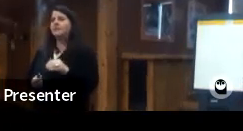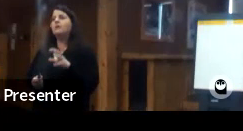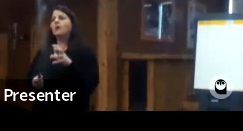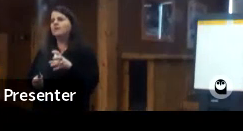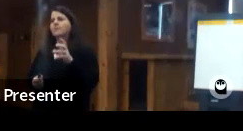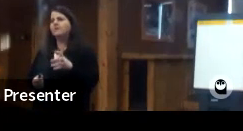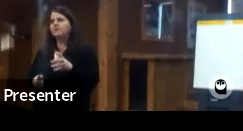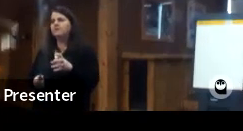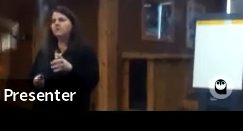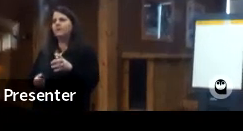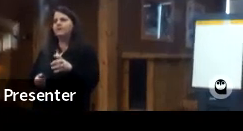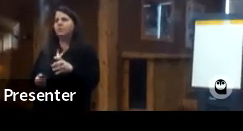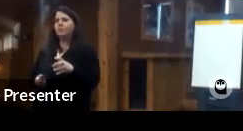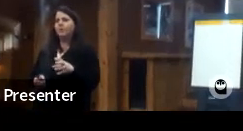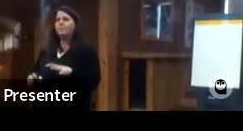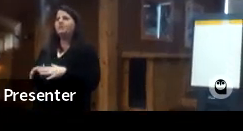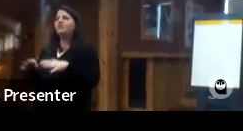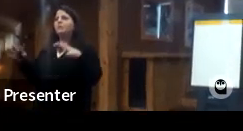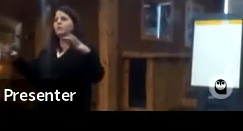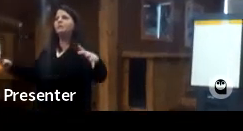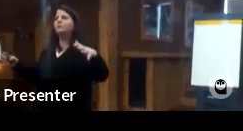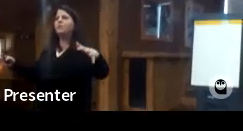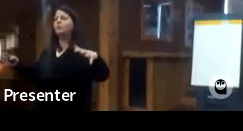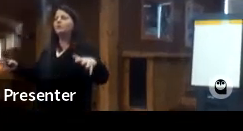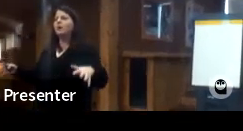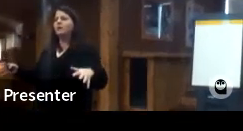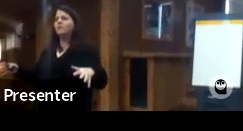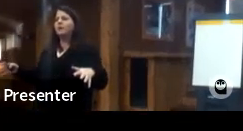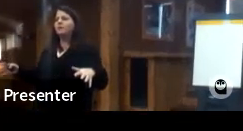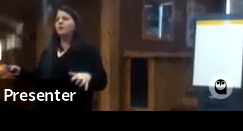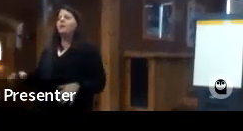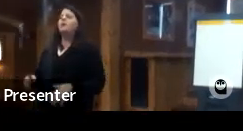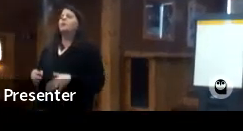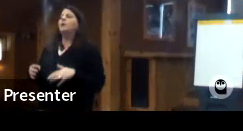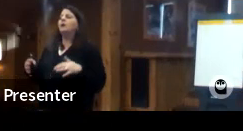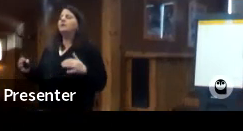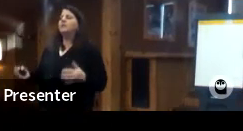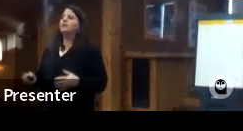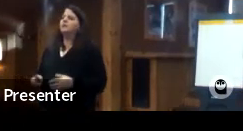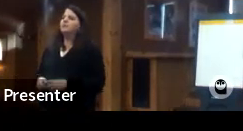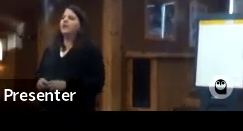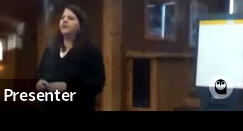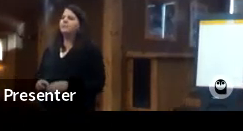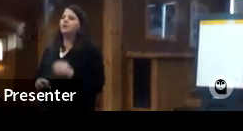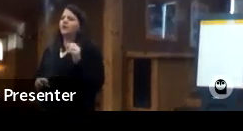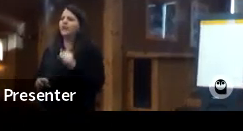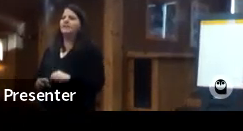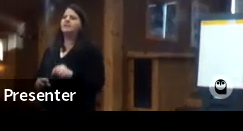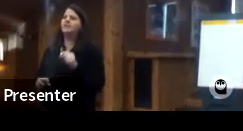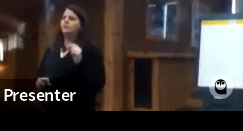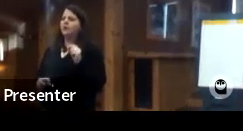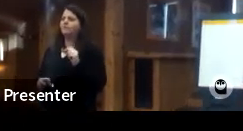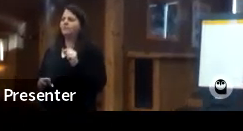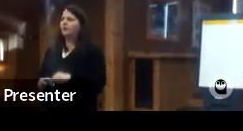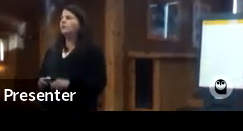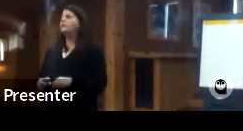of that case. There are some instances where that's appropriate, but generally for what we're talking about, we are seeking you as an expert on a